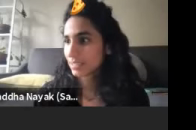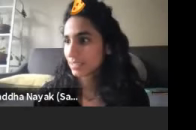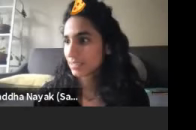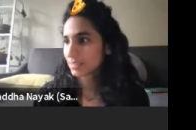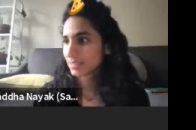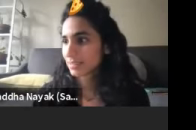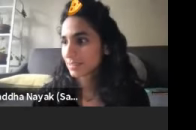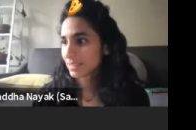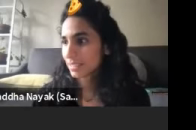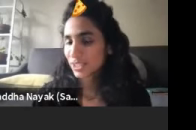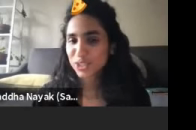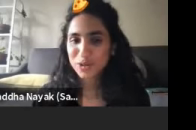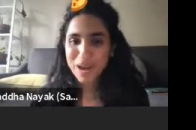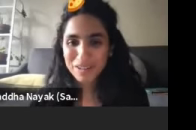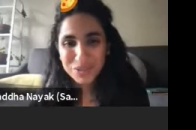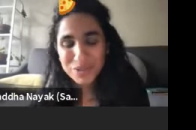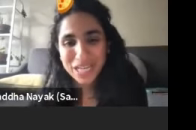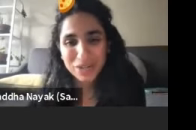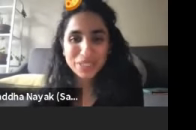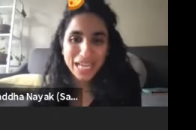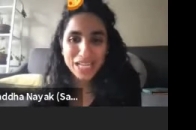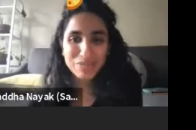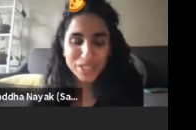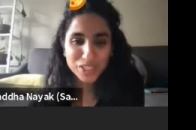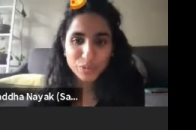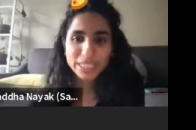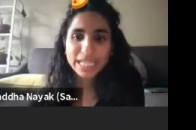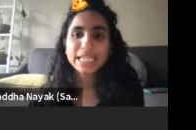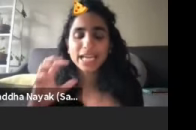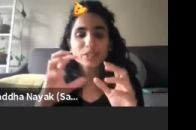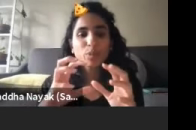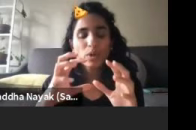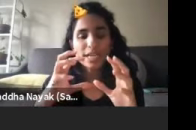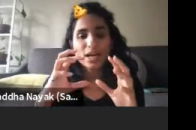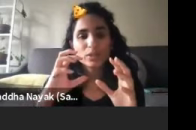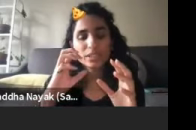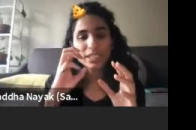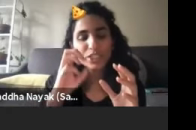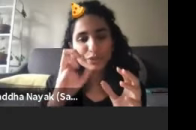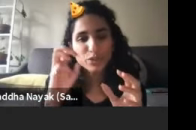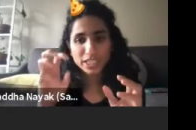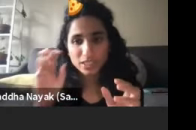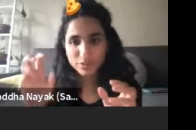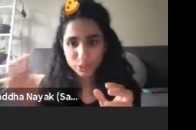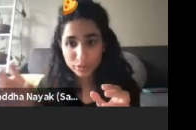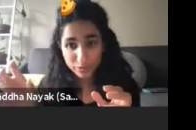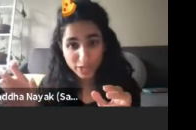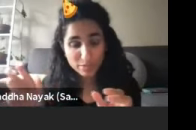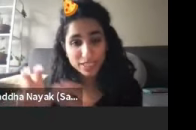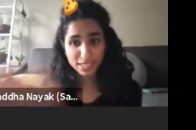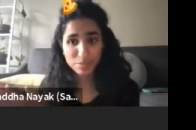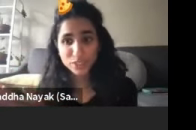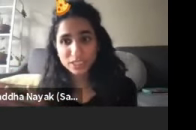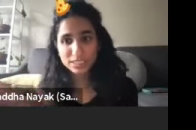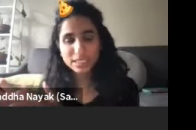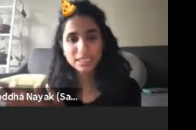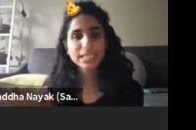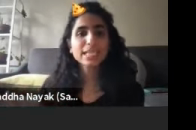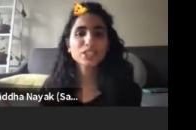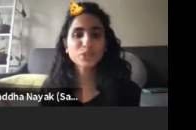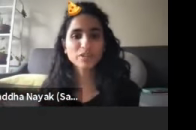cool. So after we're done with the animation, we then export out each of those individual frames as